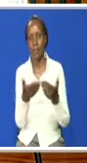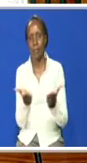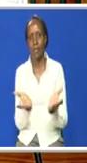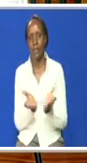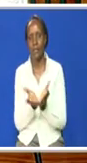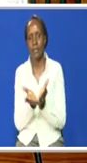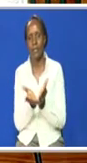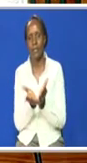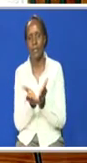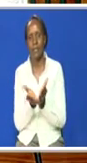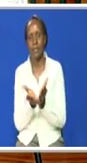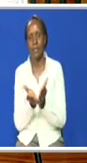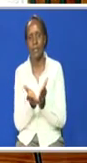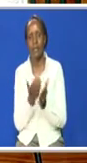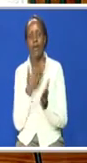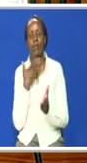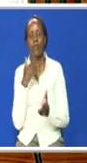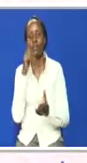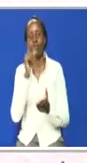write number